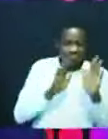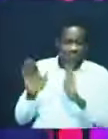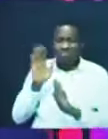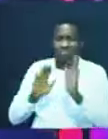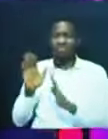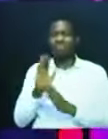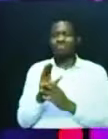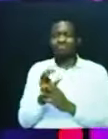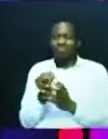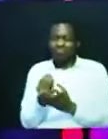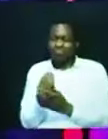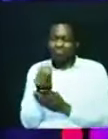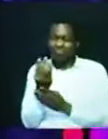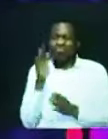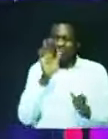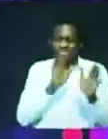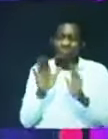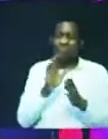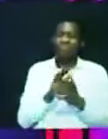there.